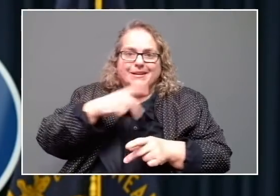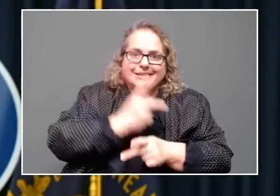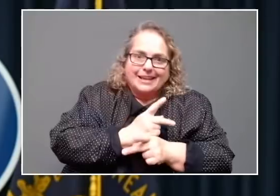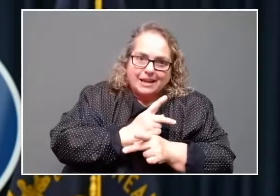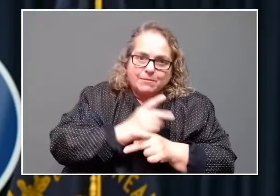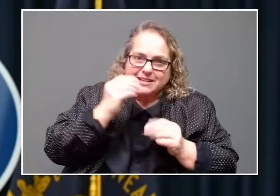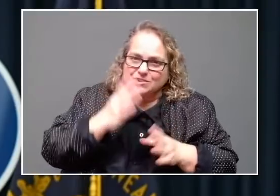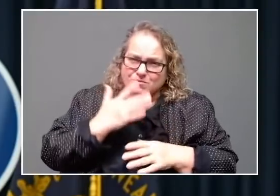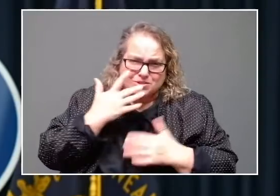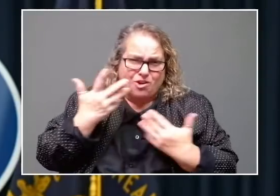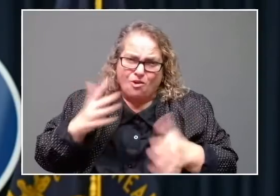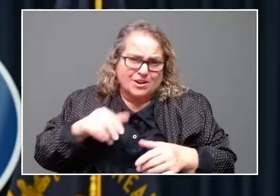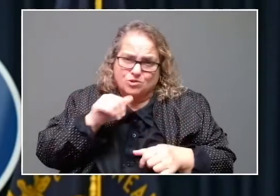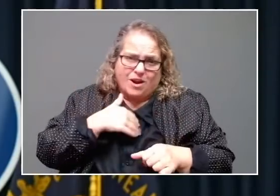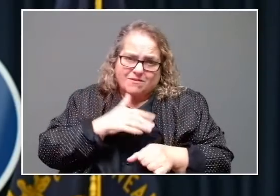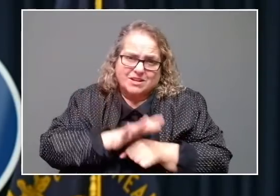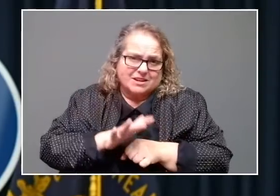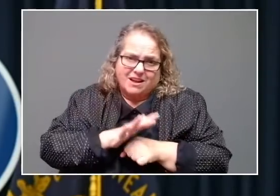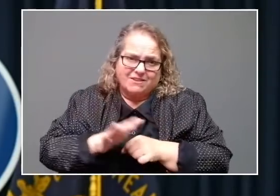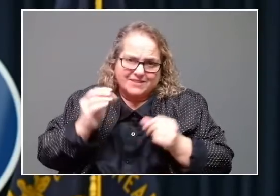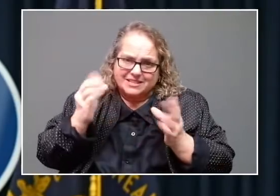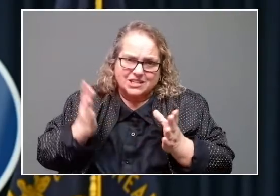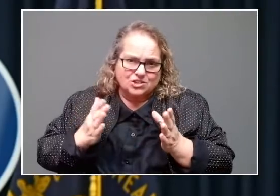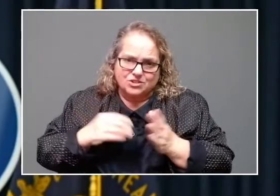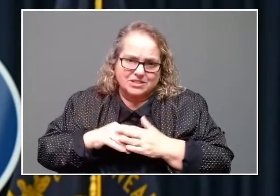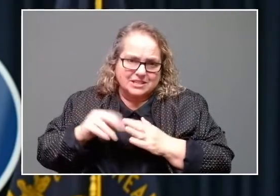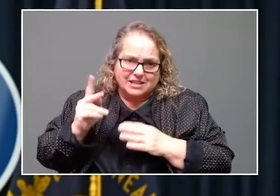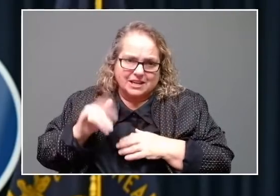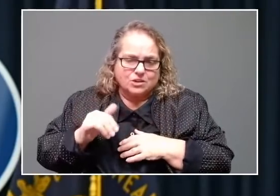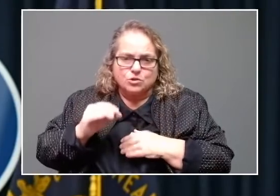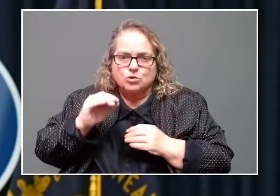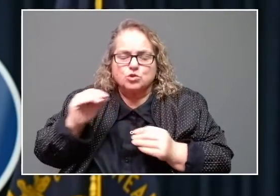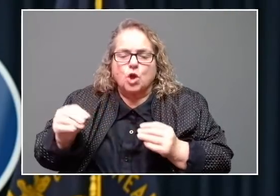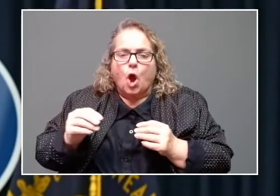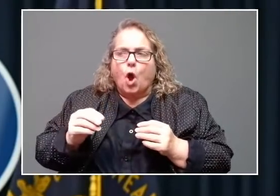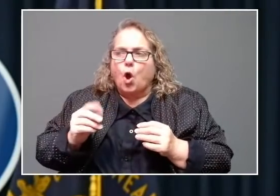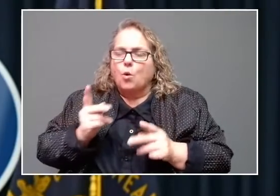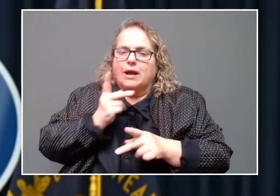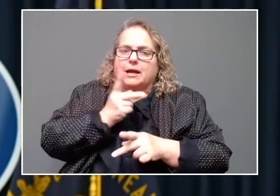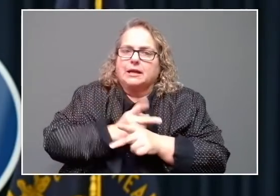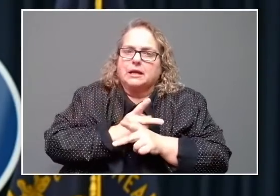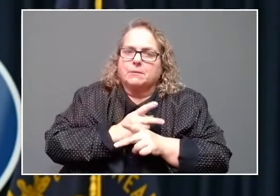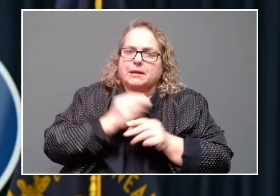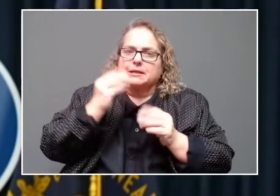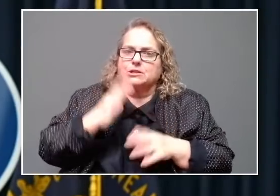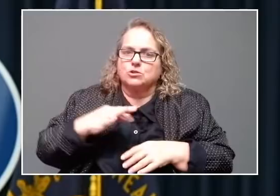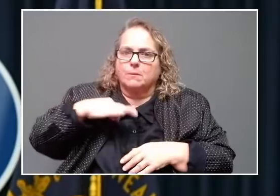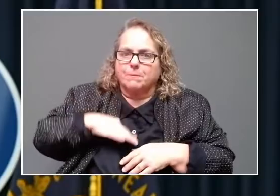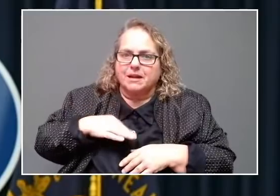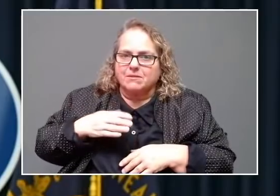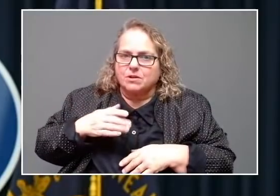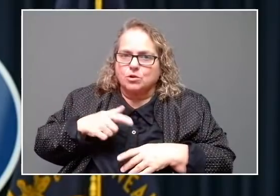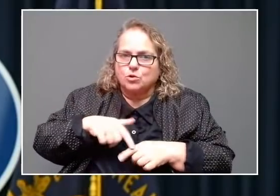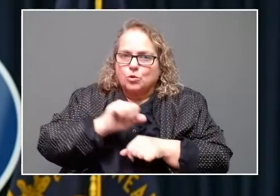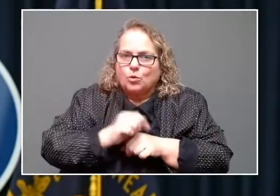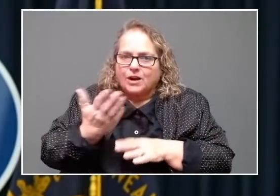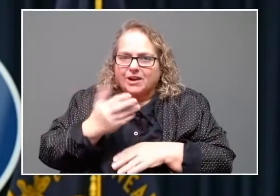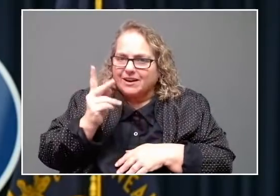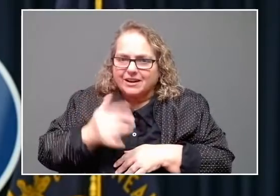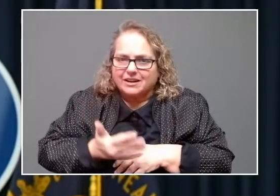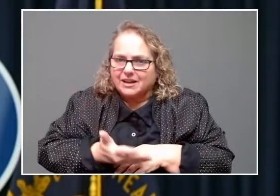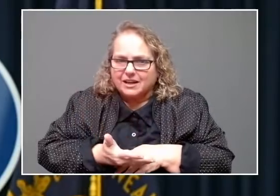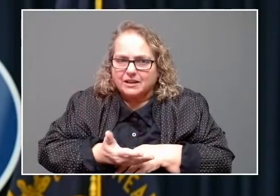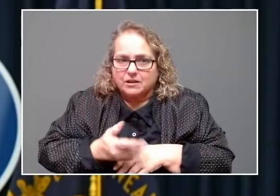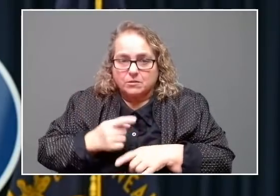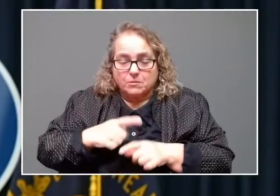there is no retention benefit whatsoever. But COVID and